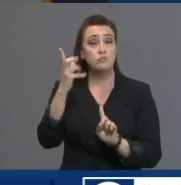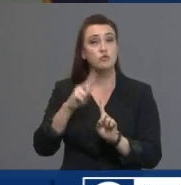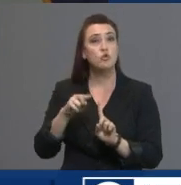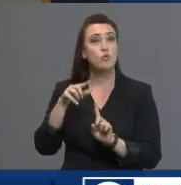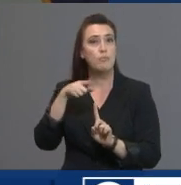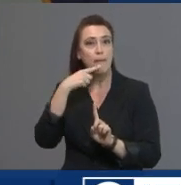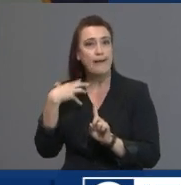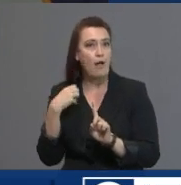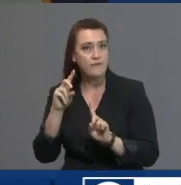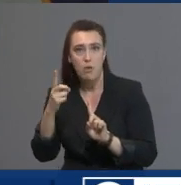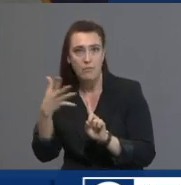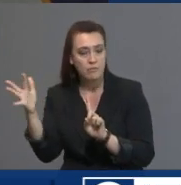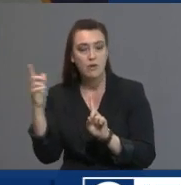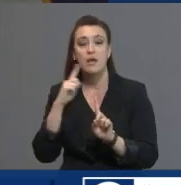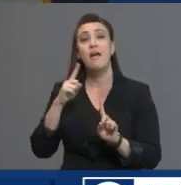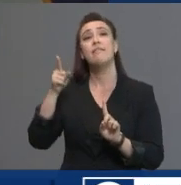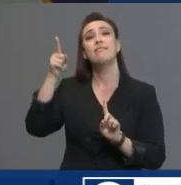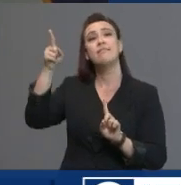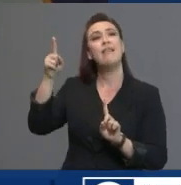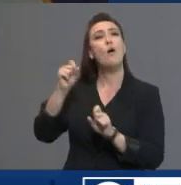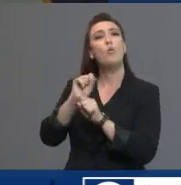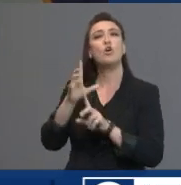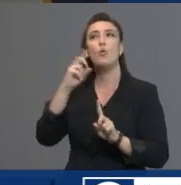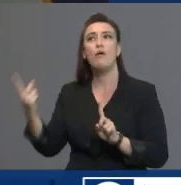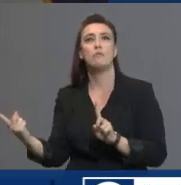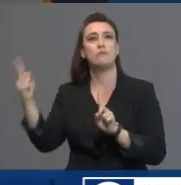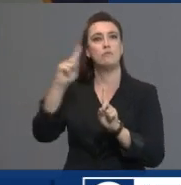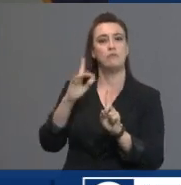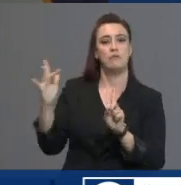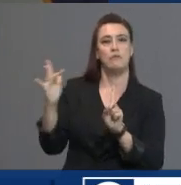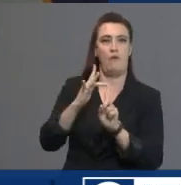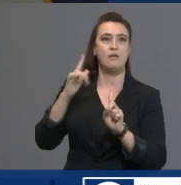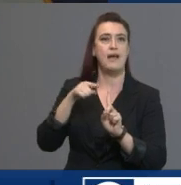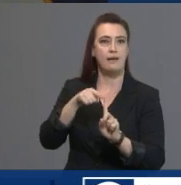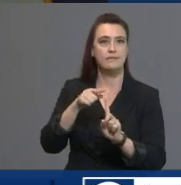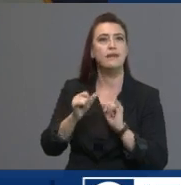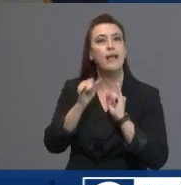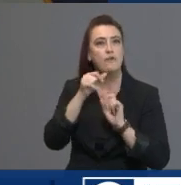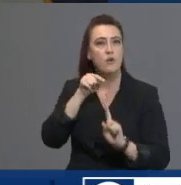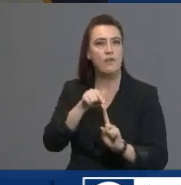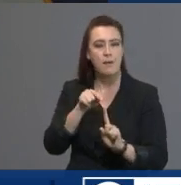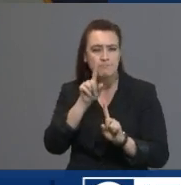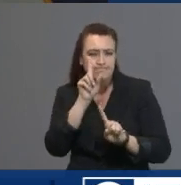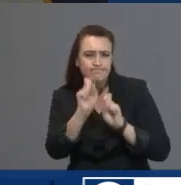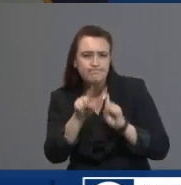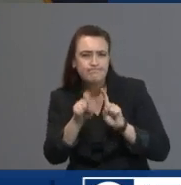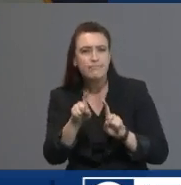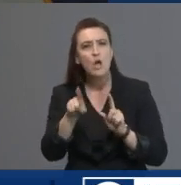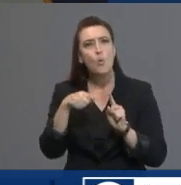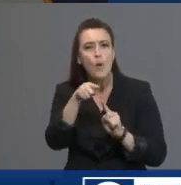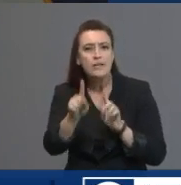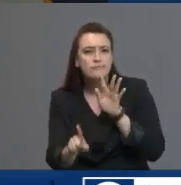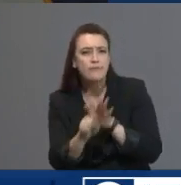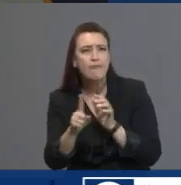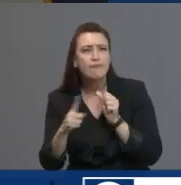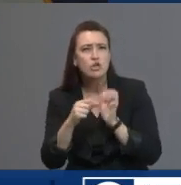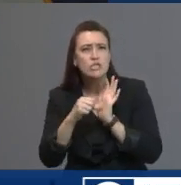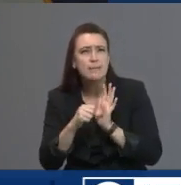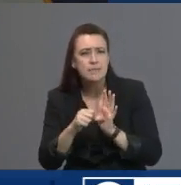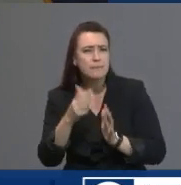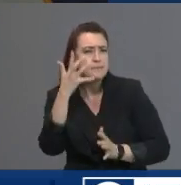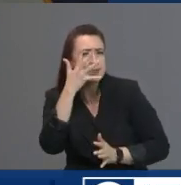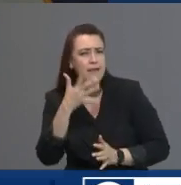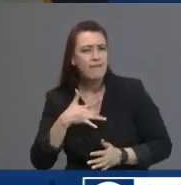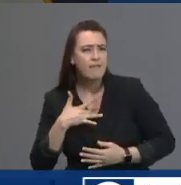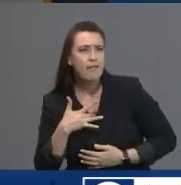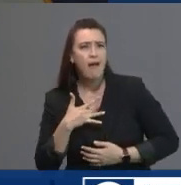department, a public health professional will reach out and they will conduct an interview with that individual to identify when they had